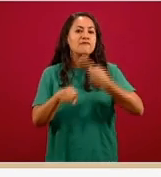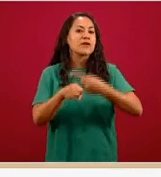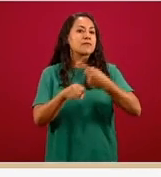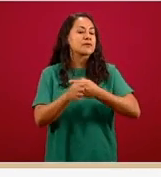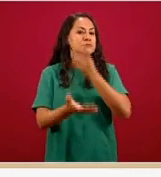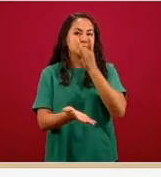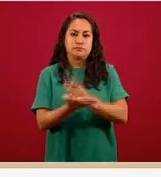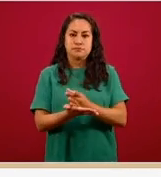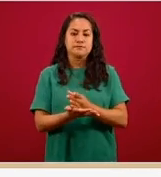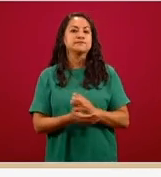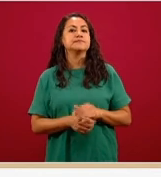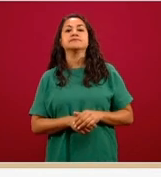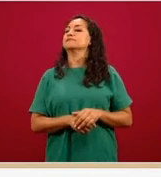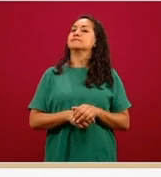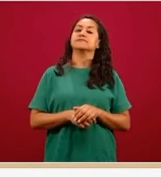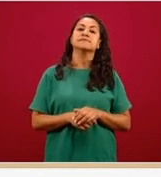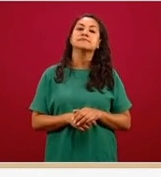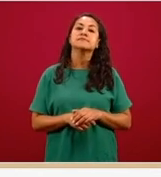state,